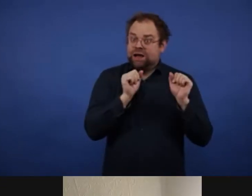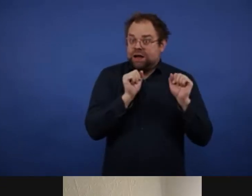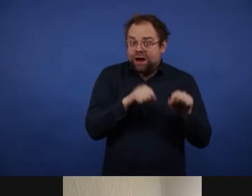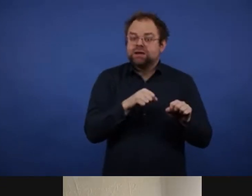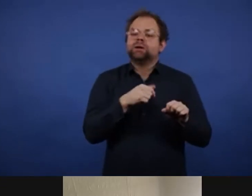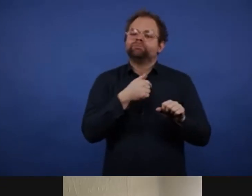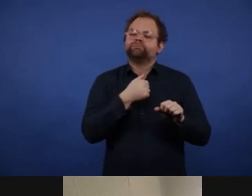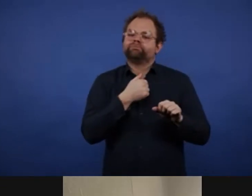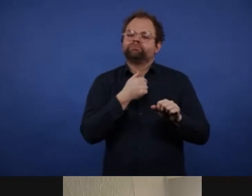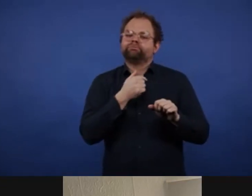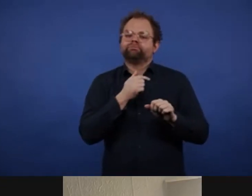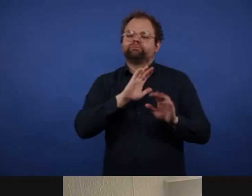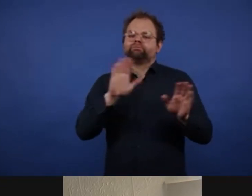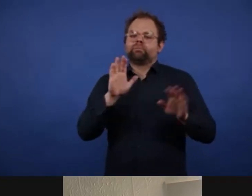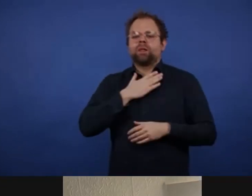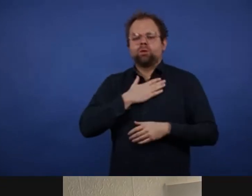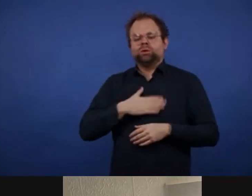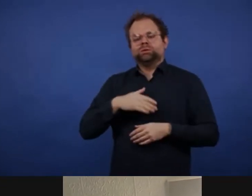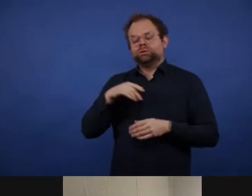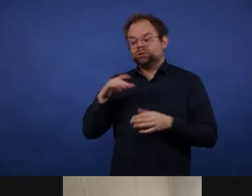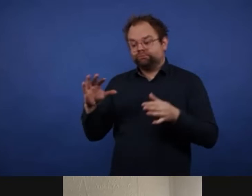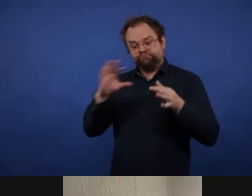account or email